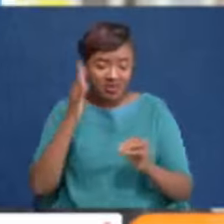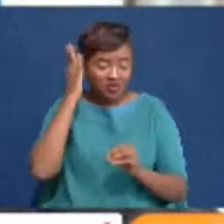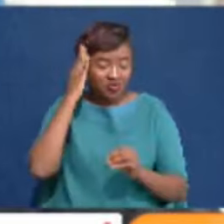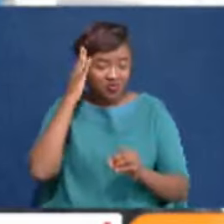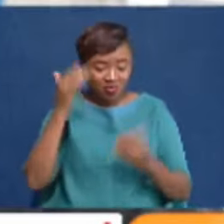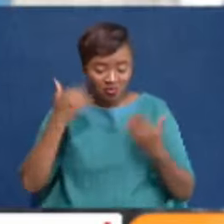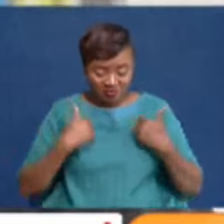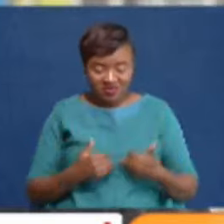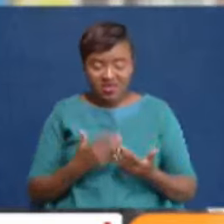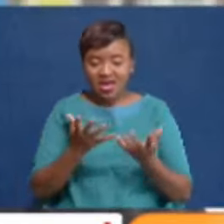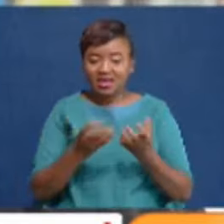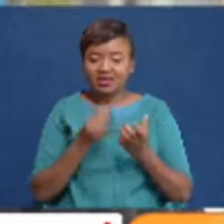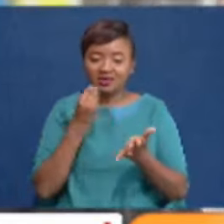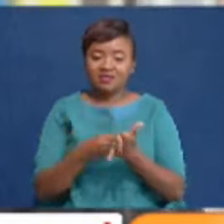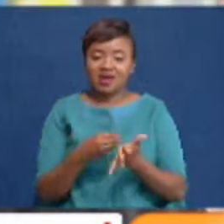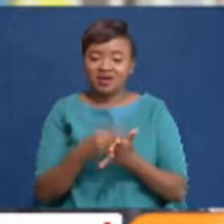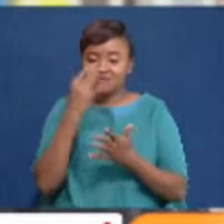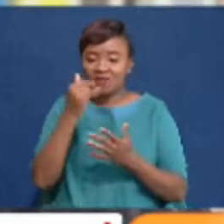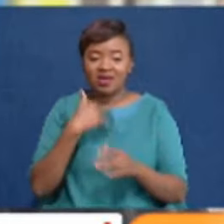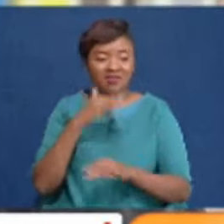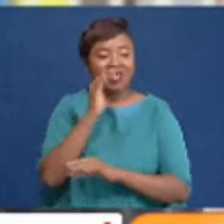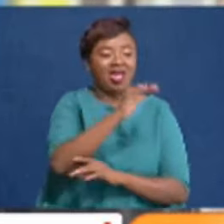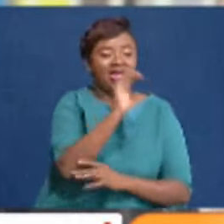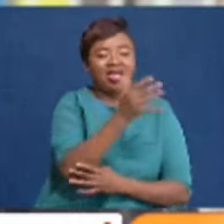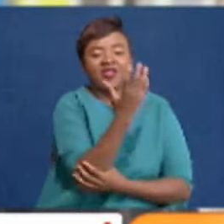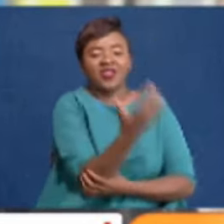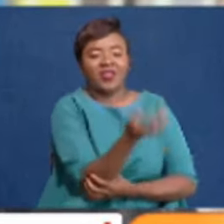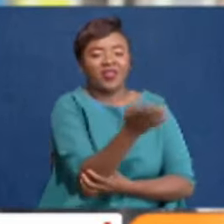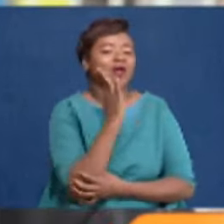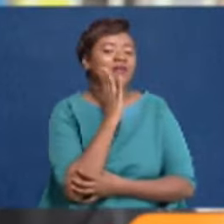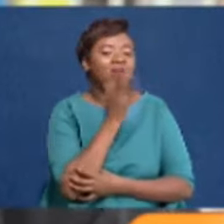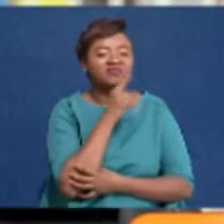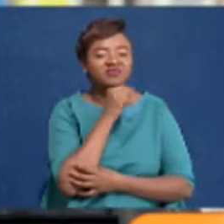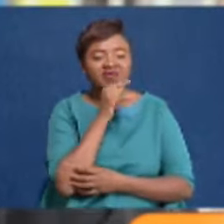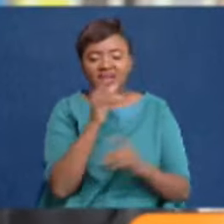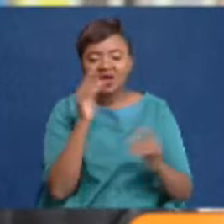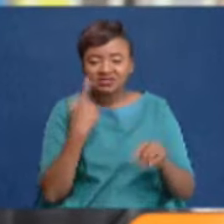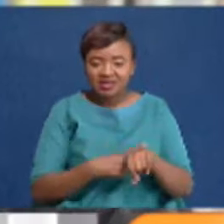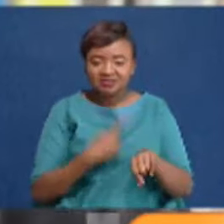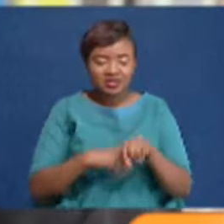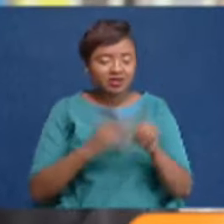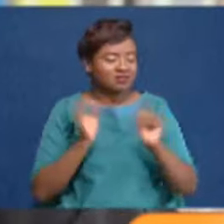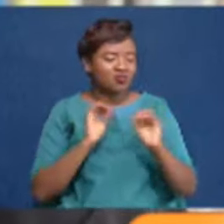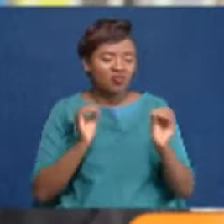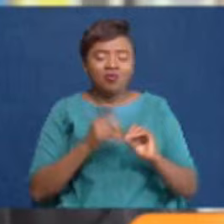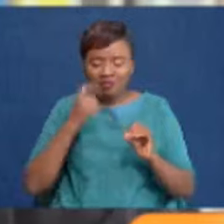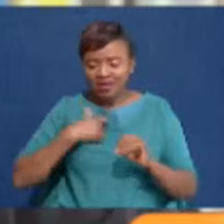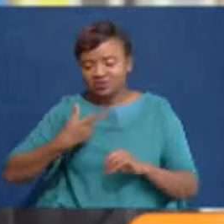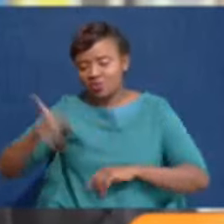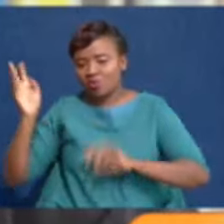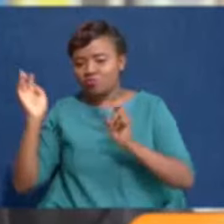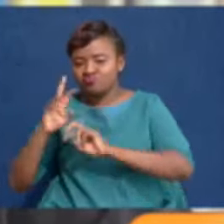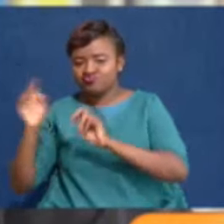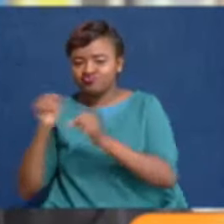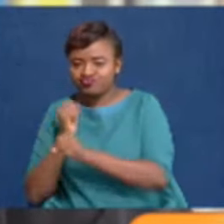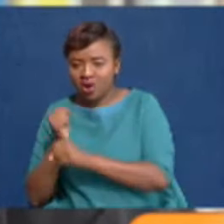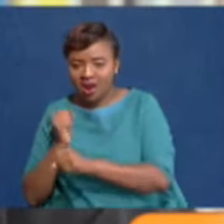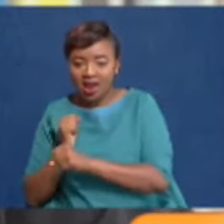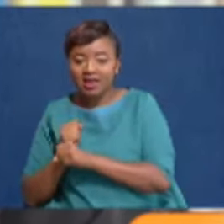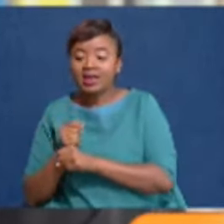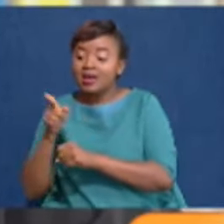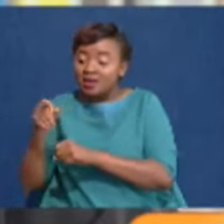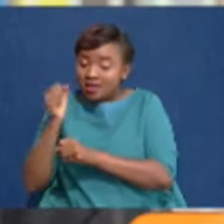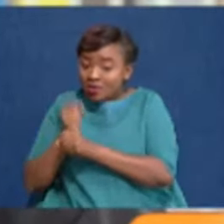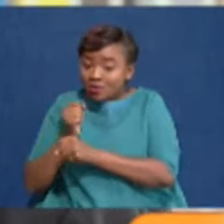nahitaji nijinunulie. Na hiyo pesa lazima ni hustle nipate hiyo kitu kidogo. Alafu place unaenda kutafuta kazi, hiyo